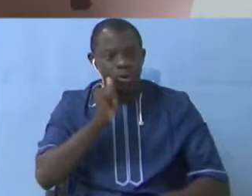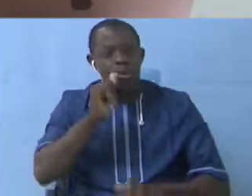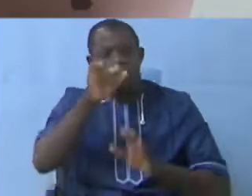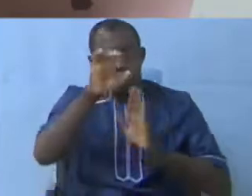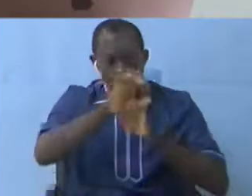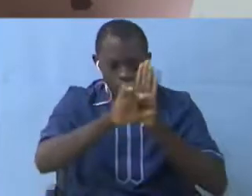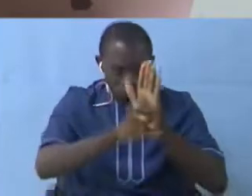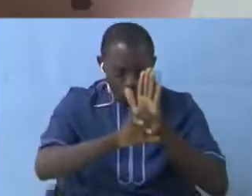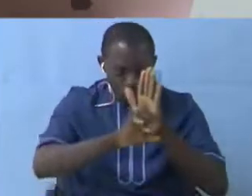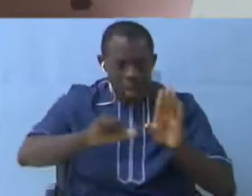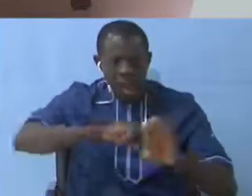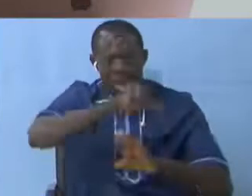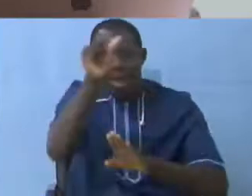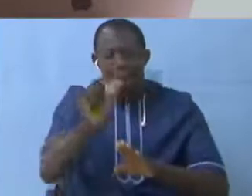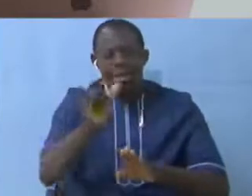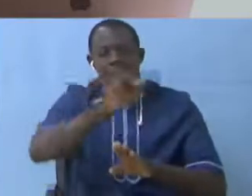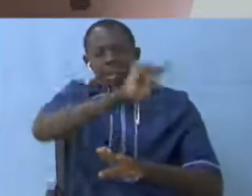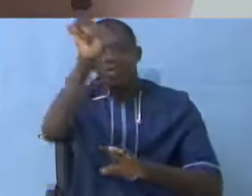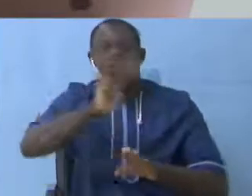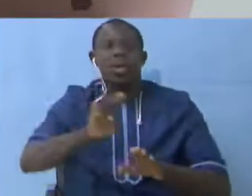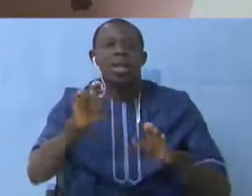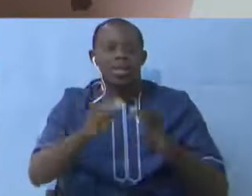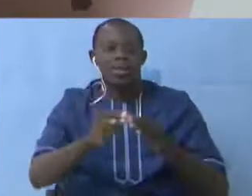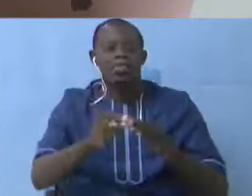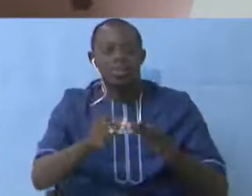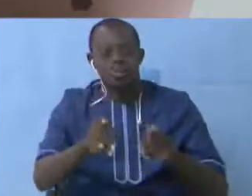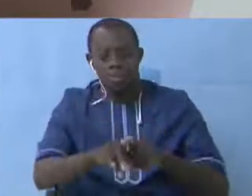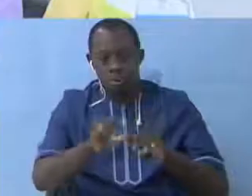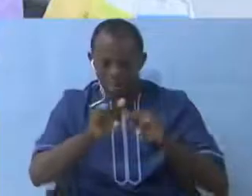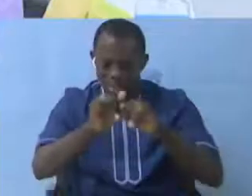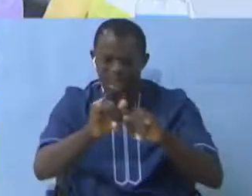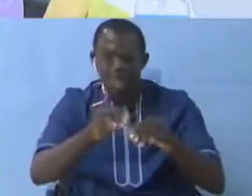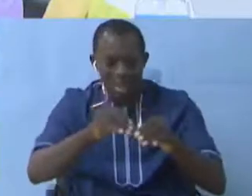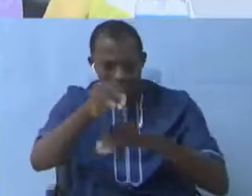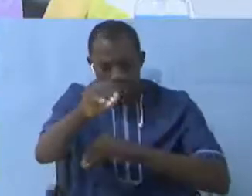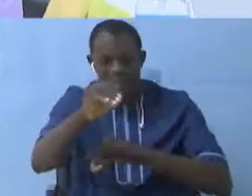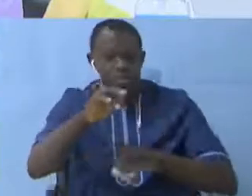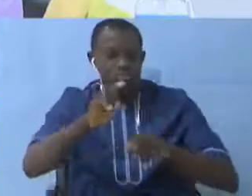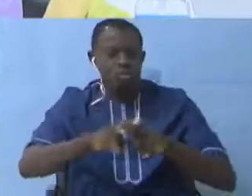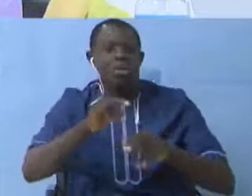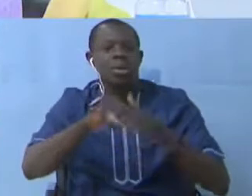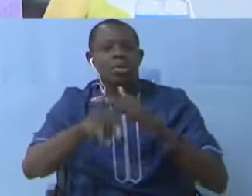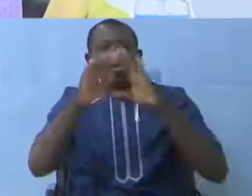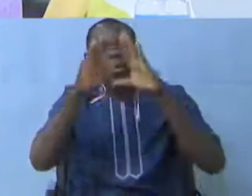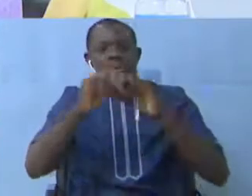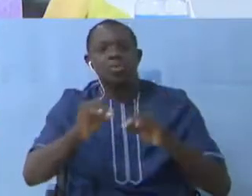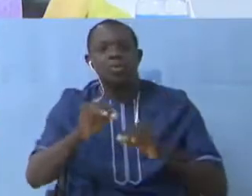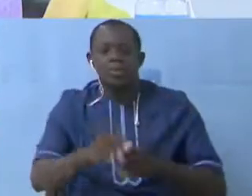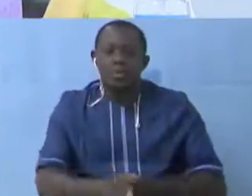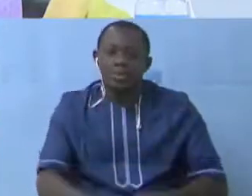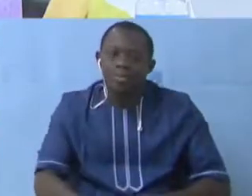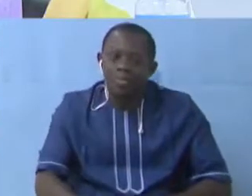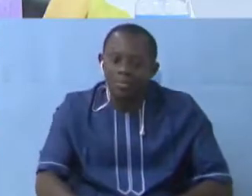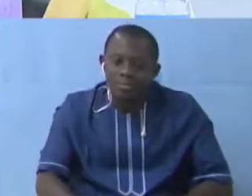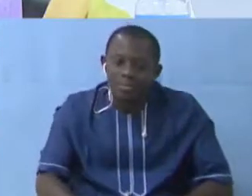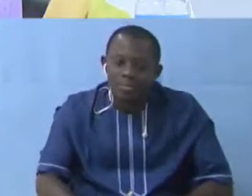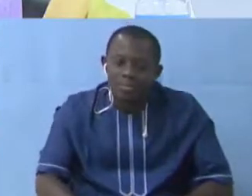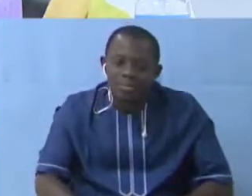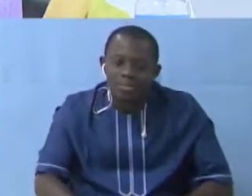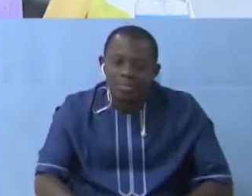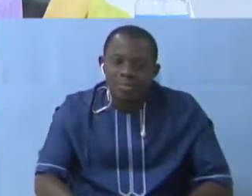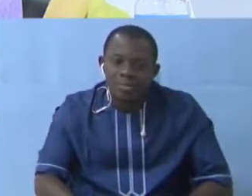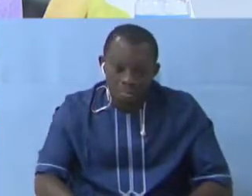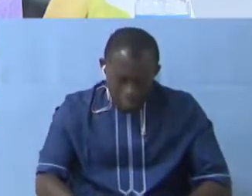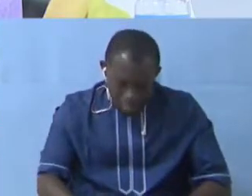office. Constitution bi ak néegi député yi pour mun a yokka toogaayam ci siis bi. Well, it was a